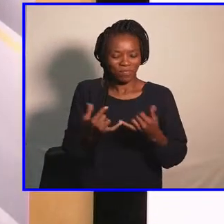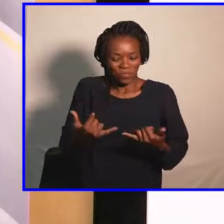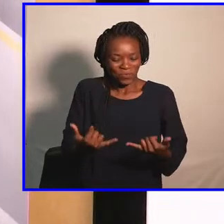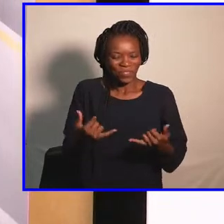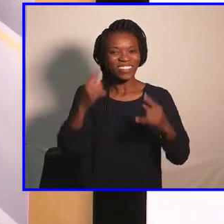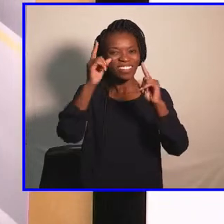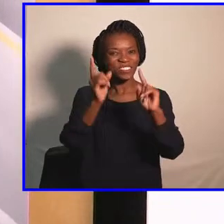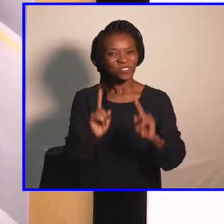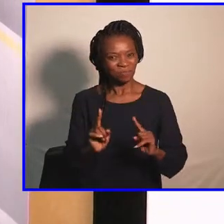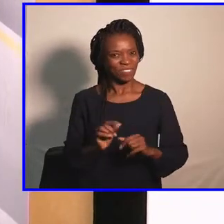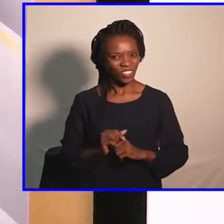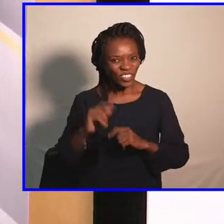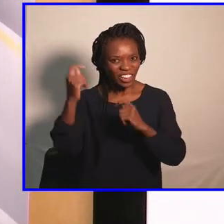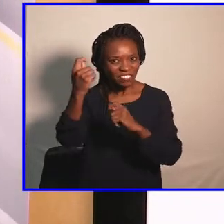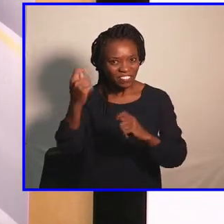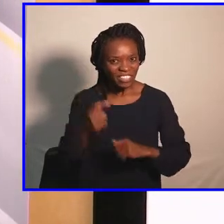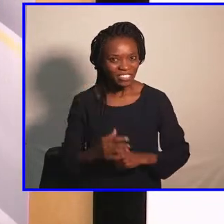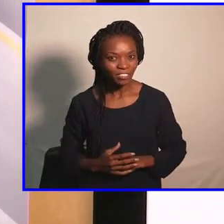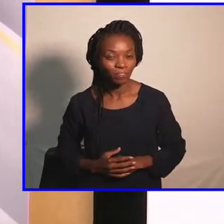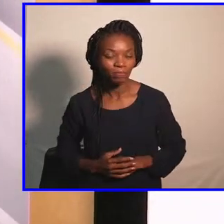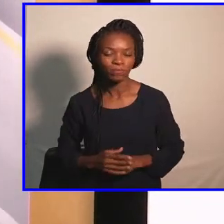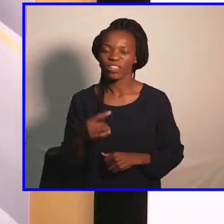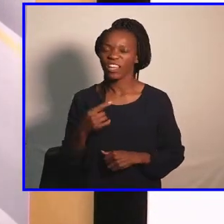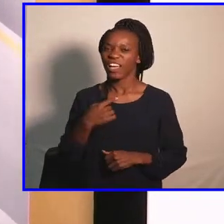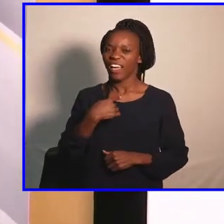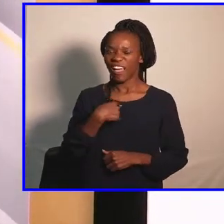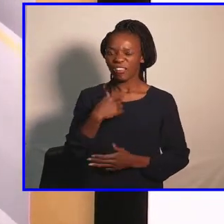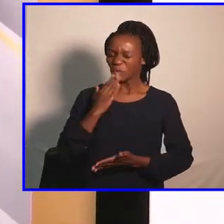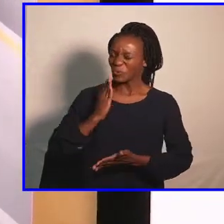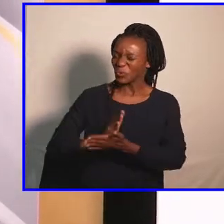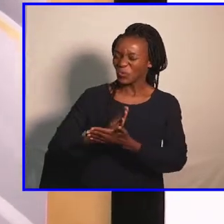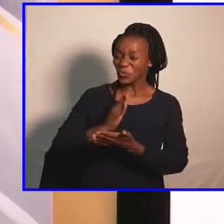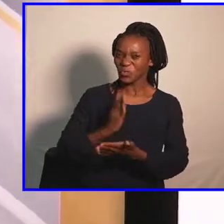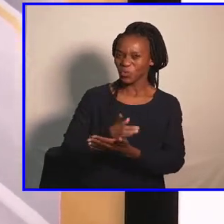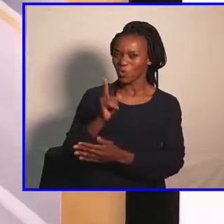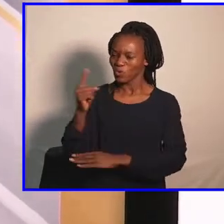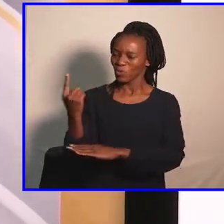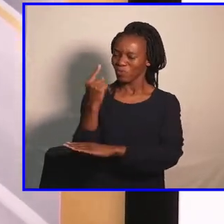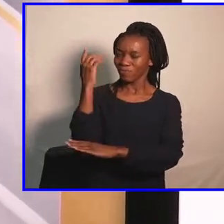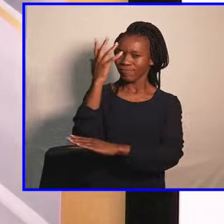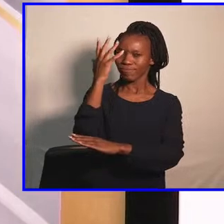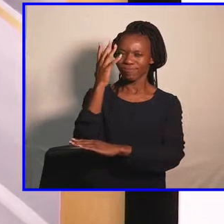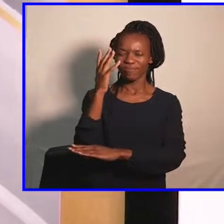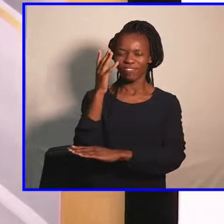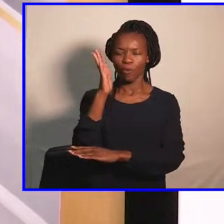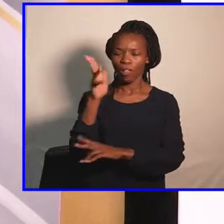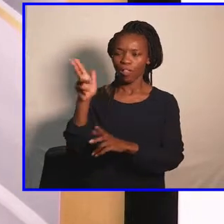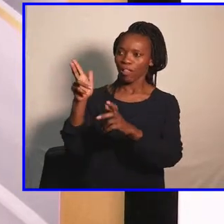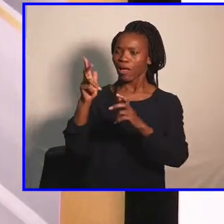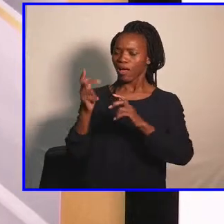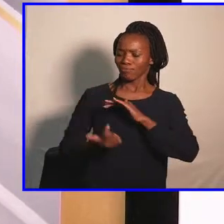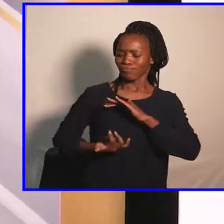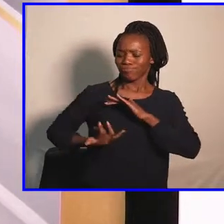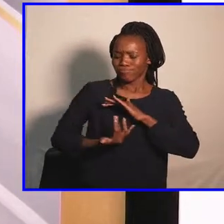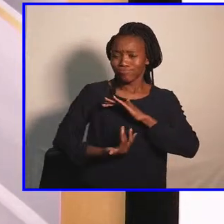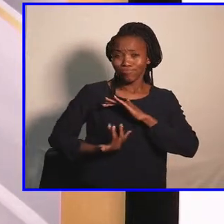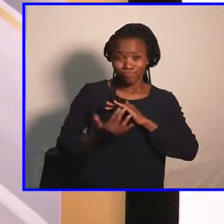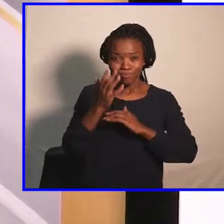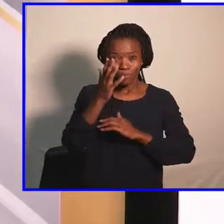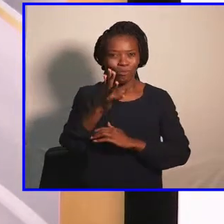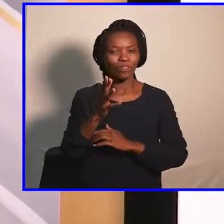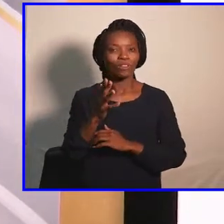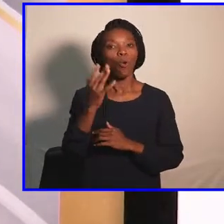occasion. And I have no doubt that your words, President, will inspire us and